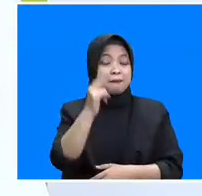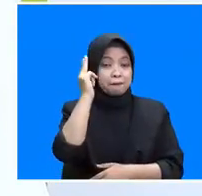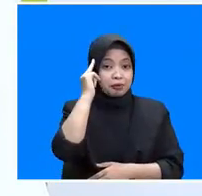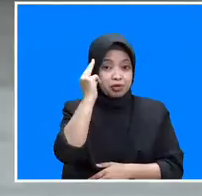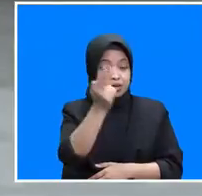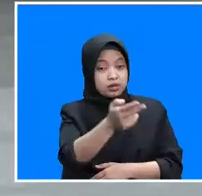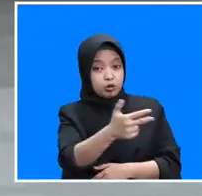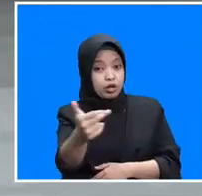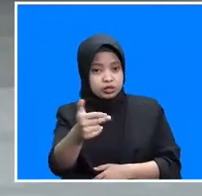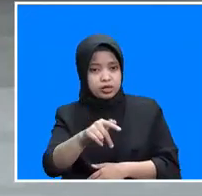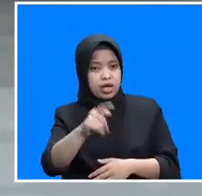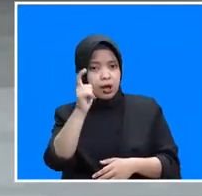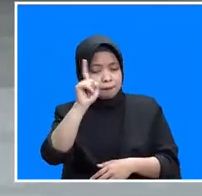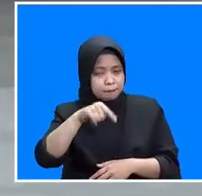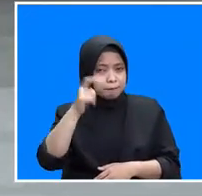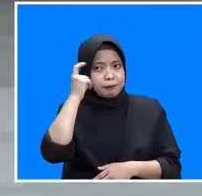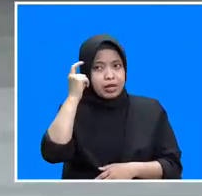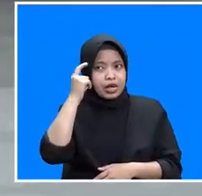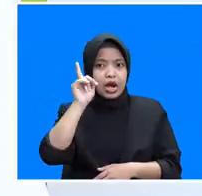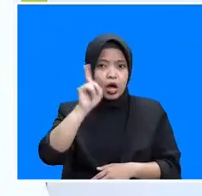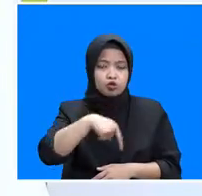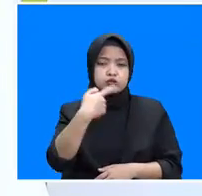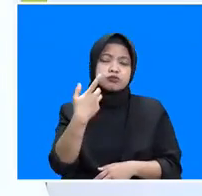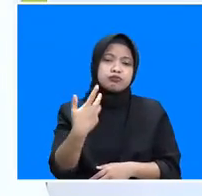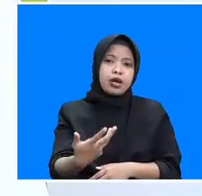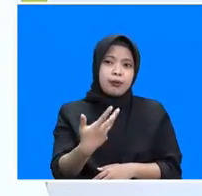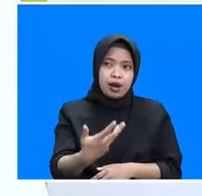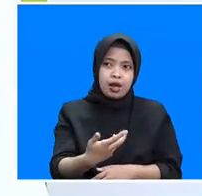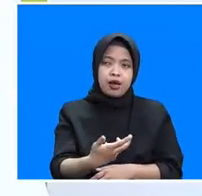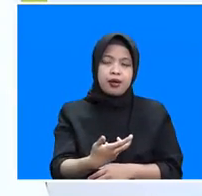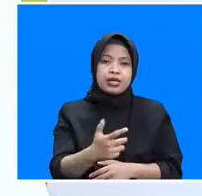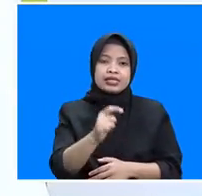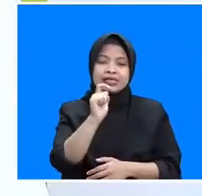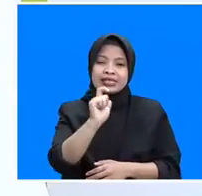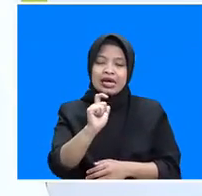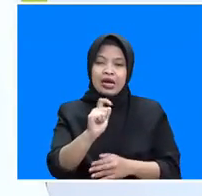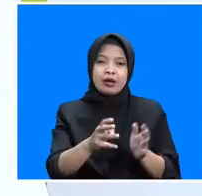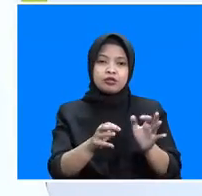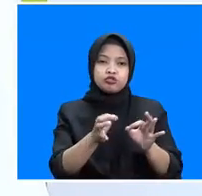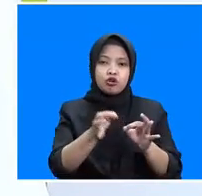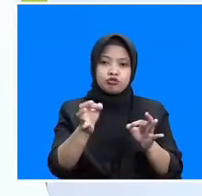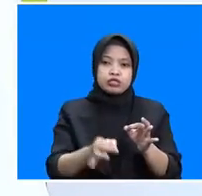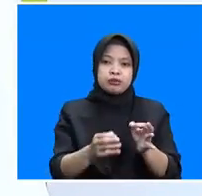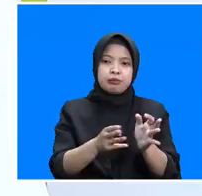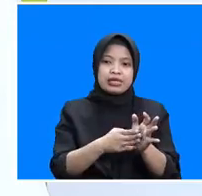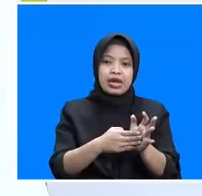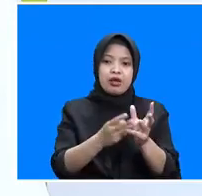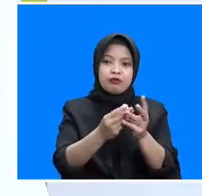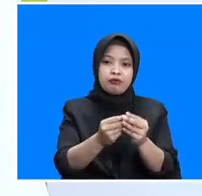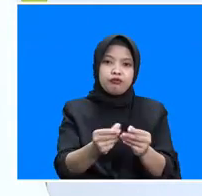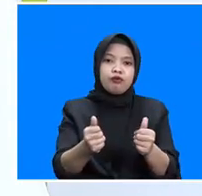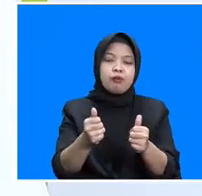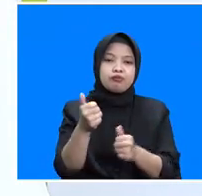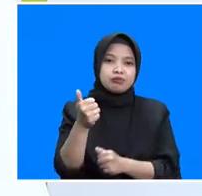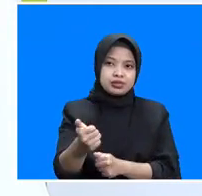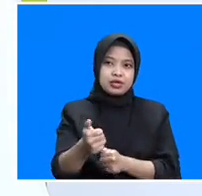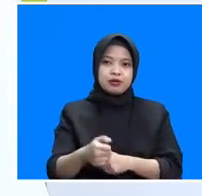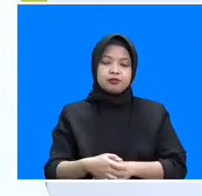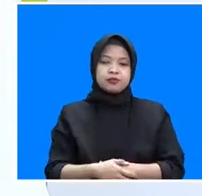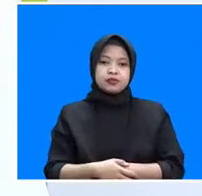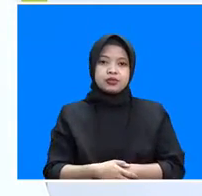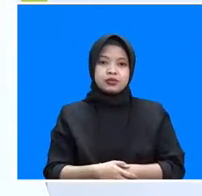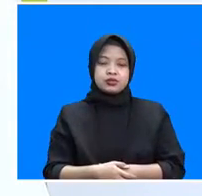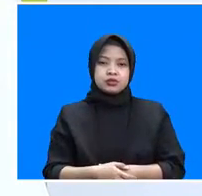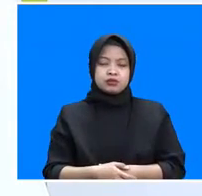go to in terms of addressing those learning loss. Mm-hmm. Understand Innovasi is also working with, I